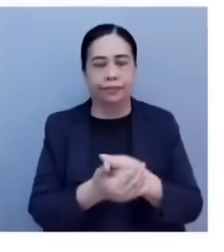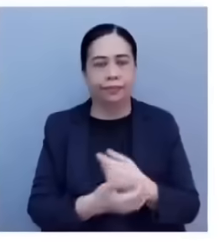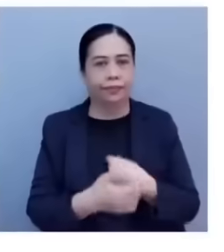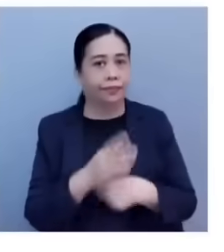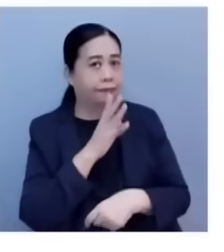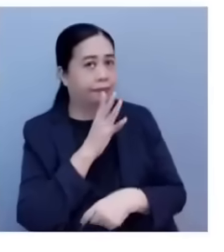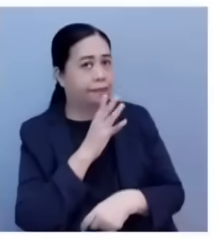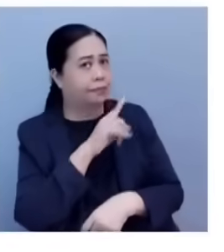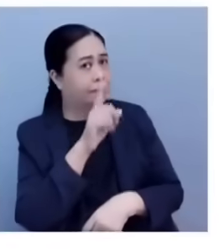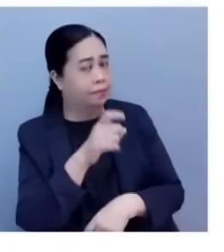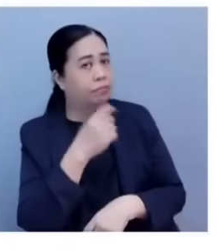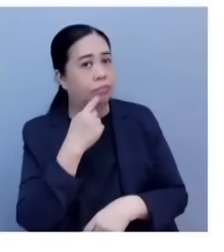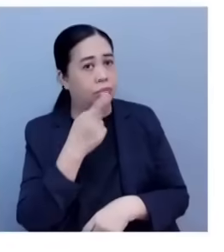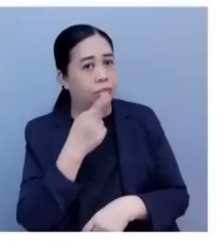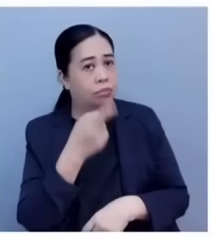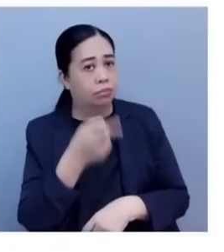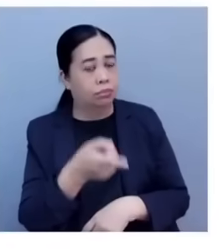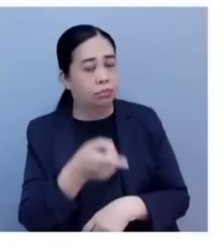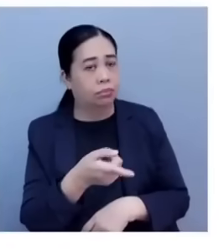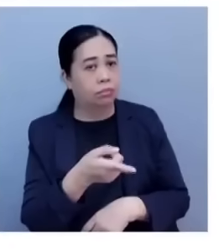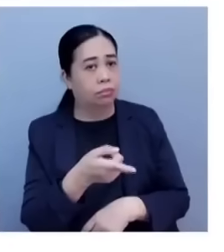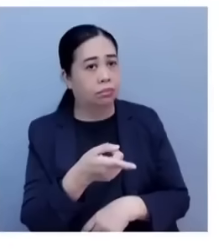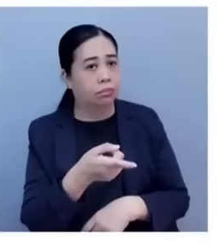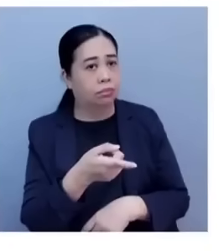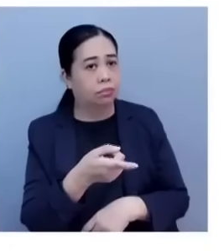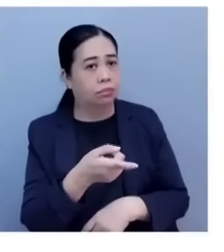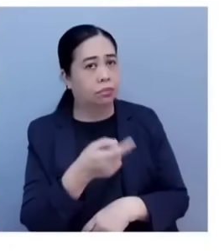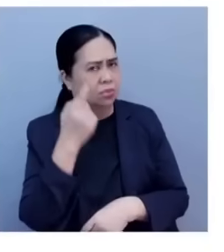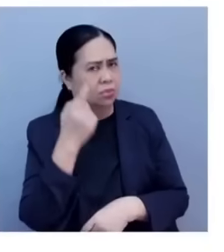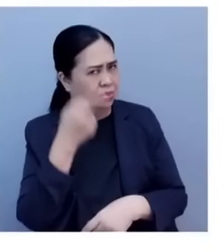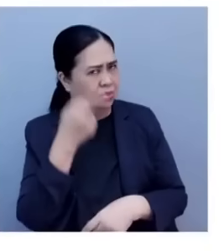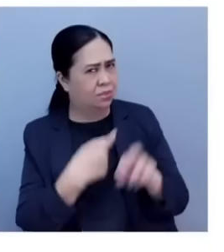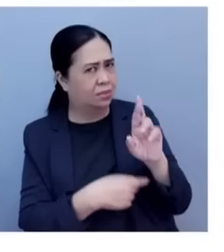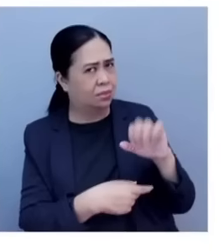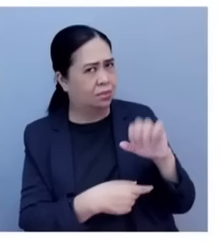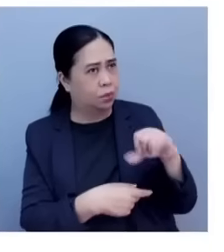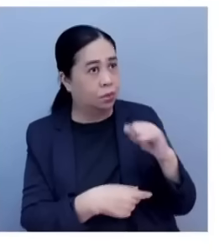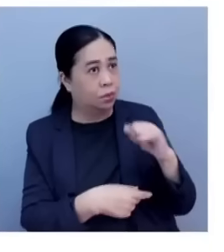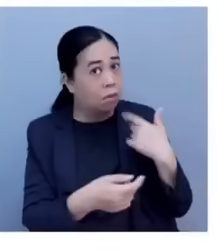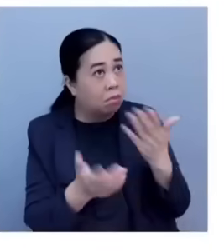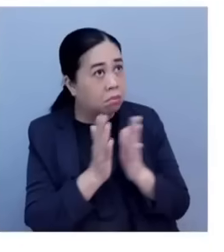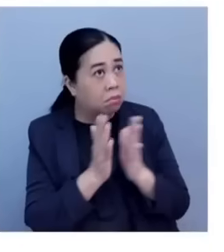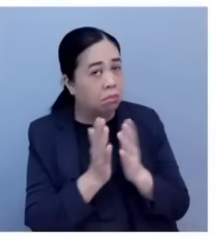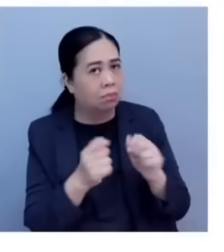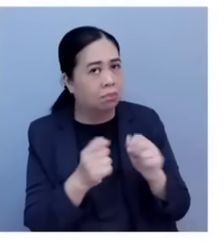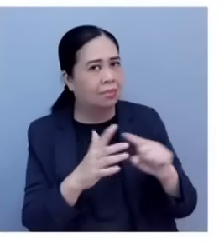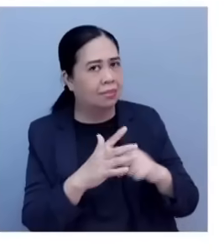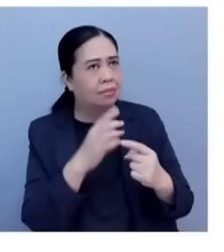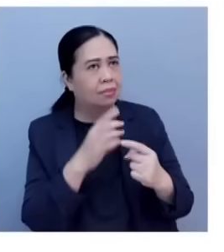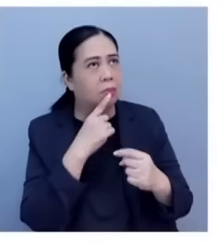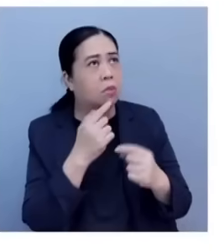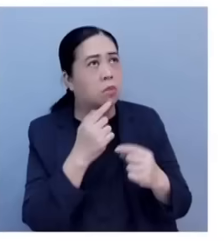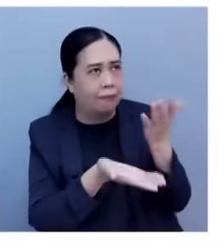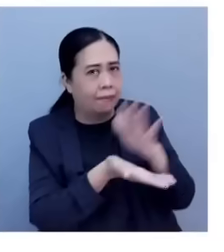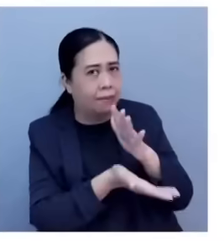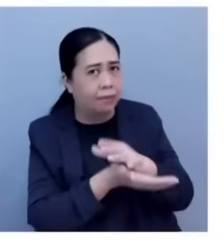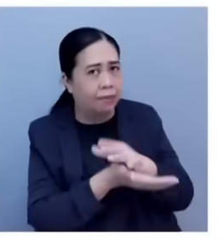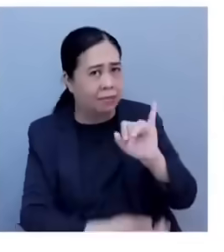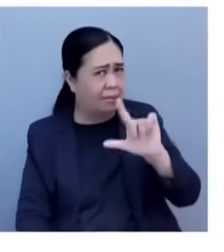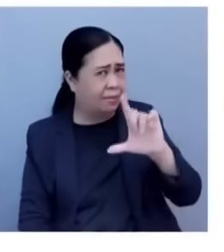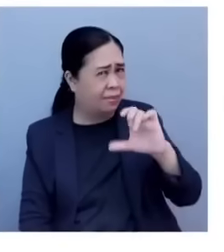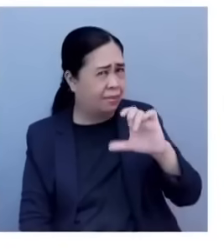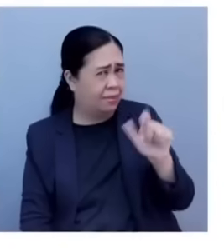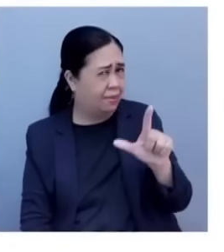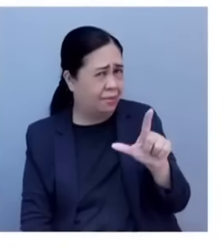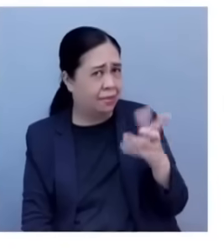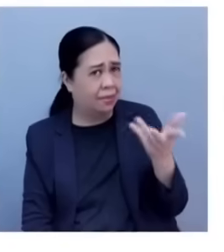questioning the request? Do you find the request, because it all started from there, do you find the request illegal or at the very